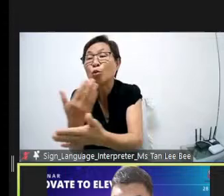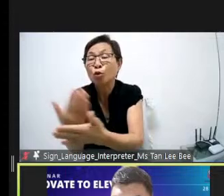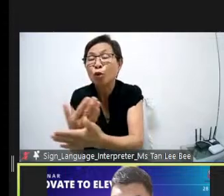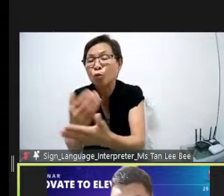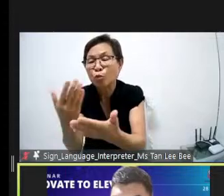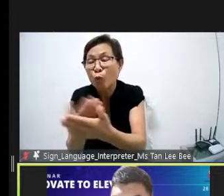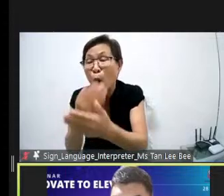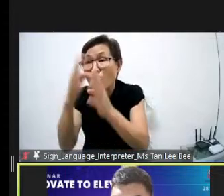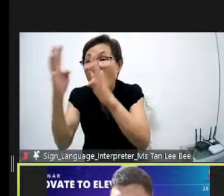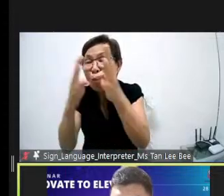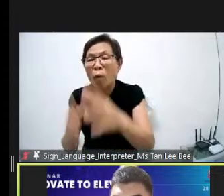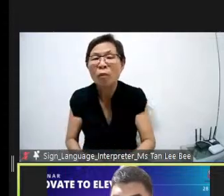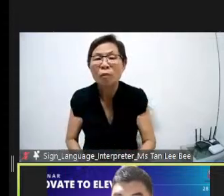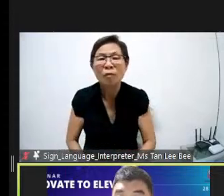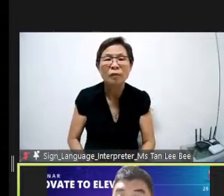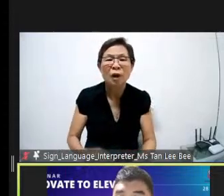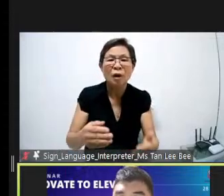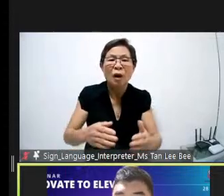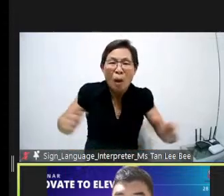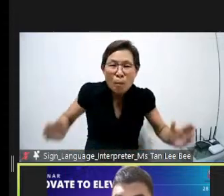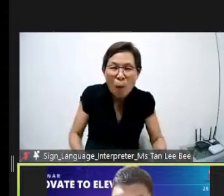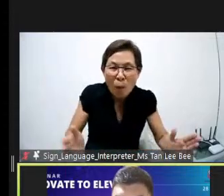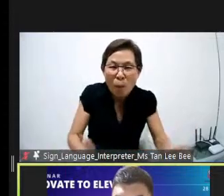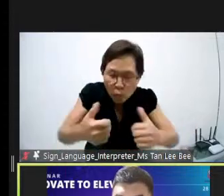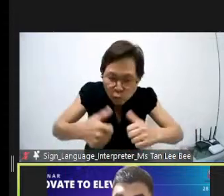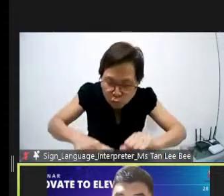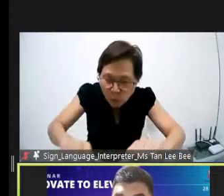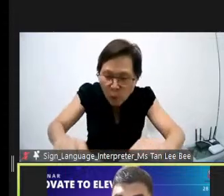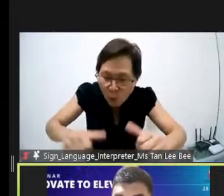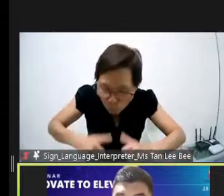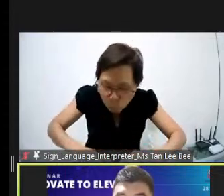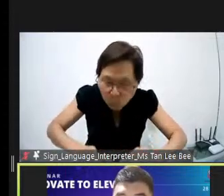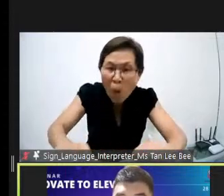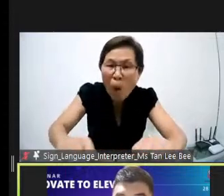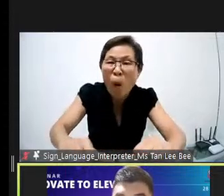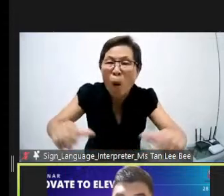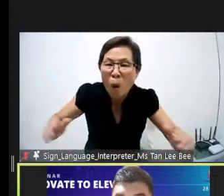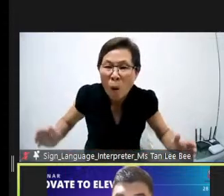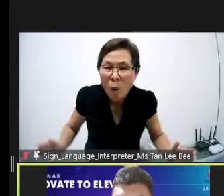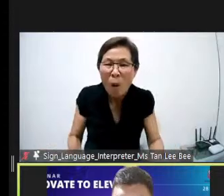maintains the motivation for continuous improvement. P,